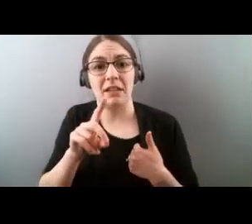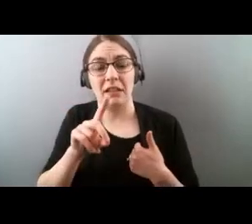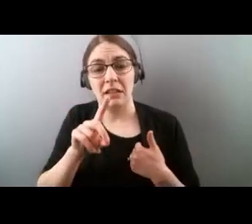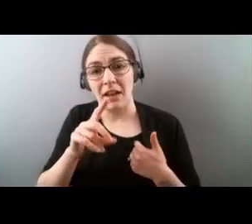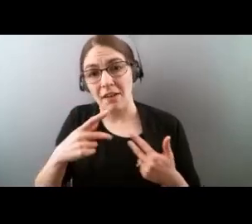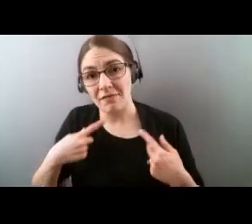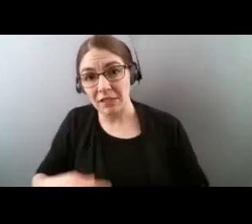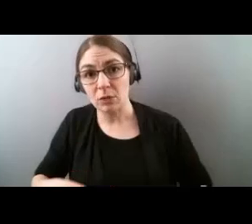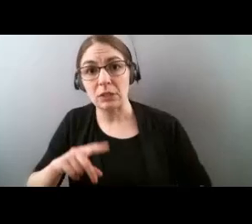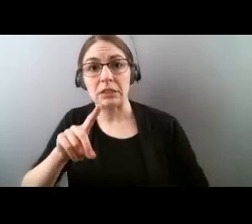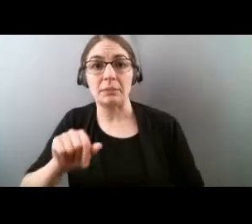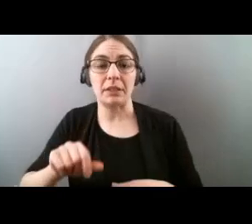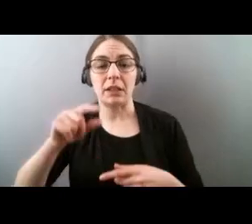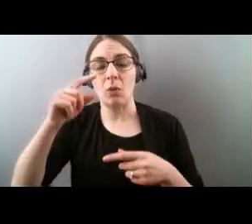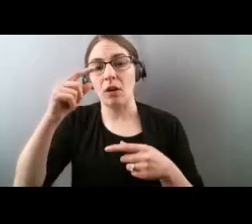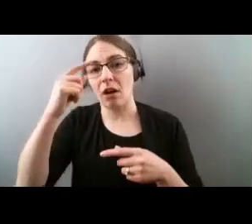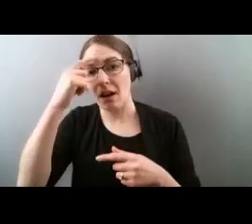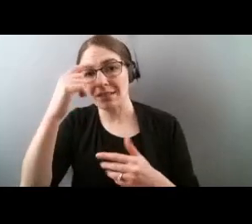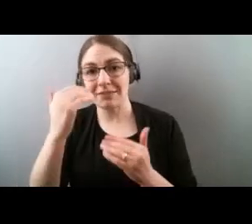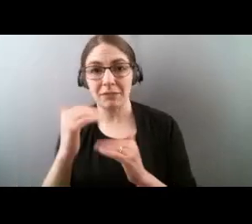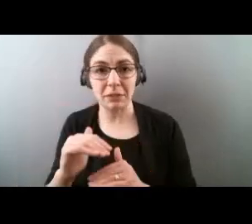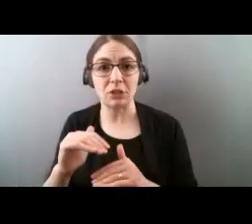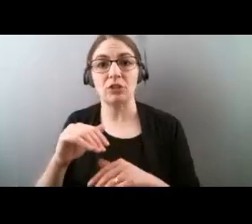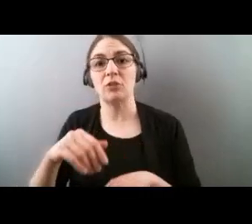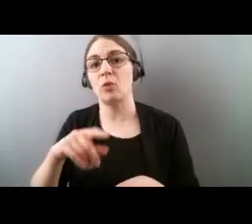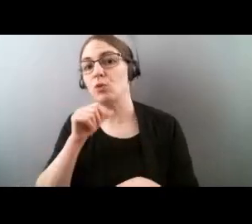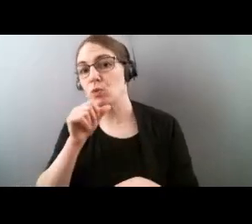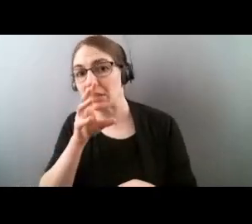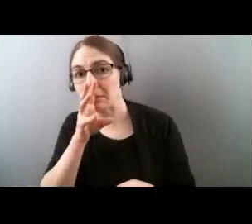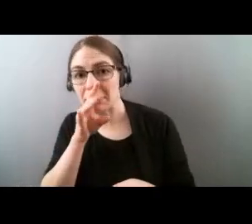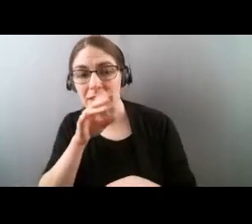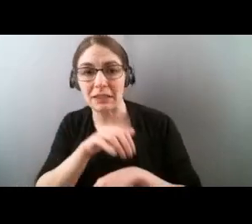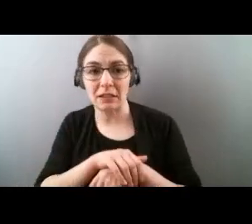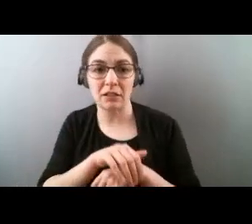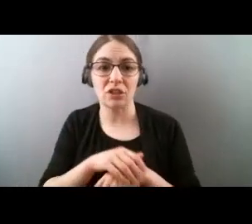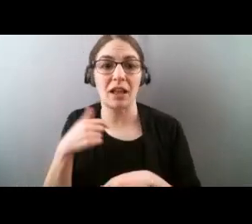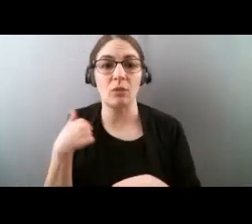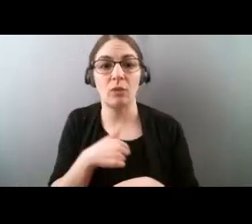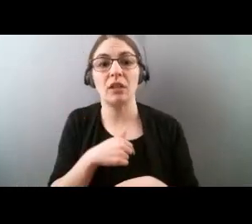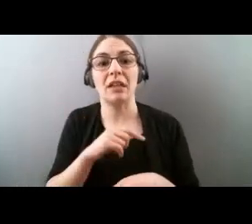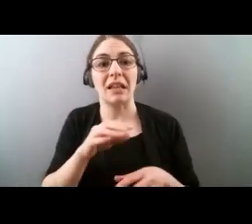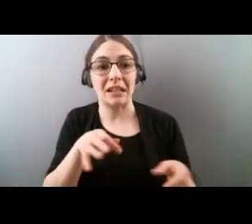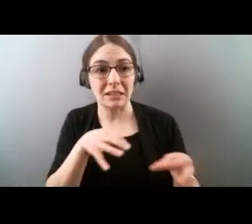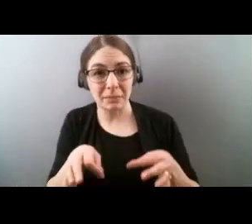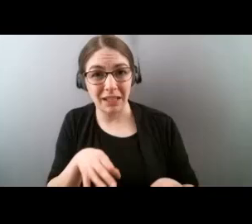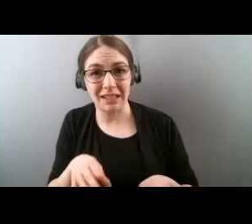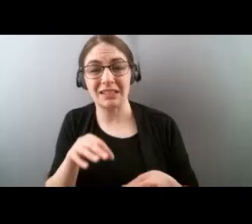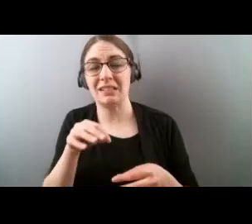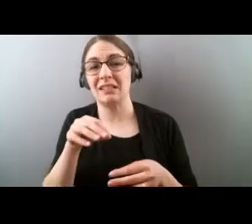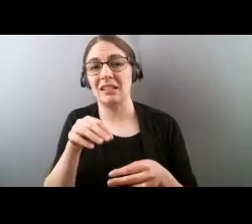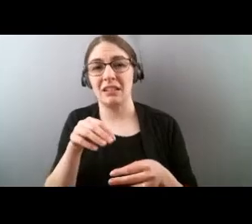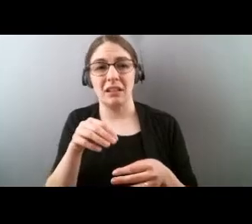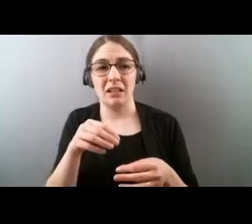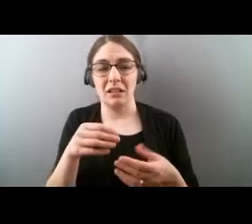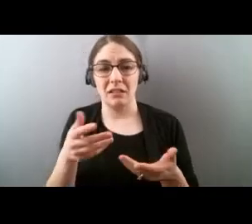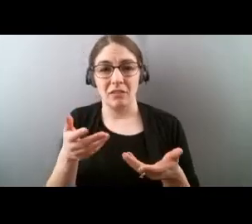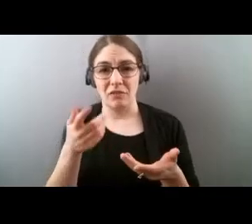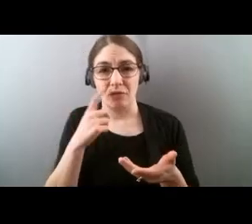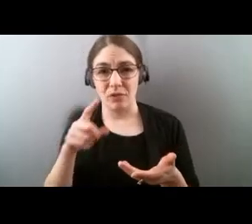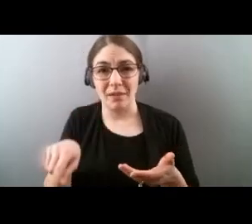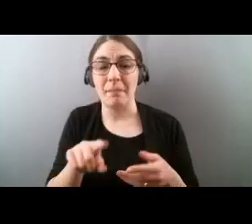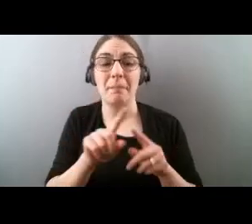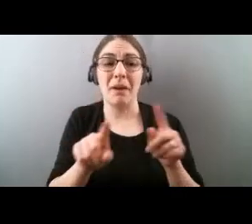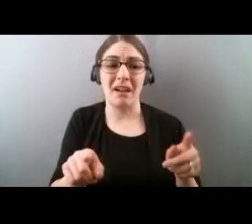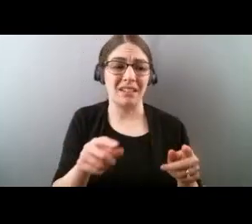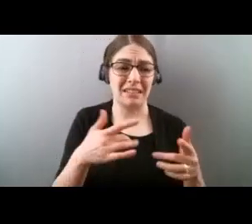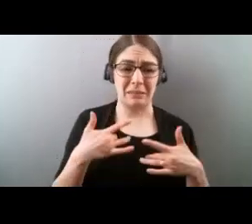a cognitive limitation, or we just explain things in a way that's too complicated for anybody to understand in any language.